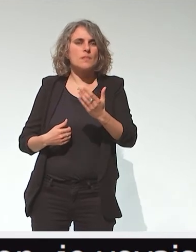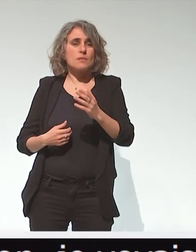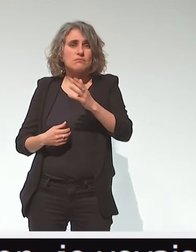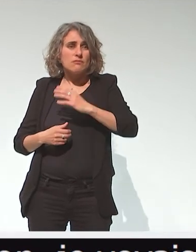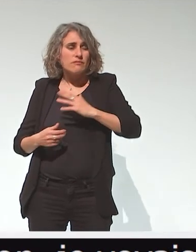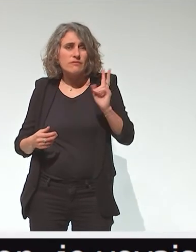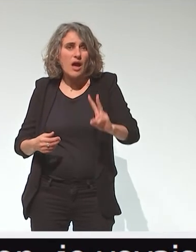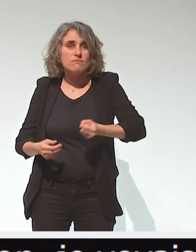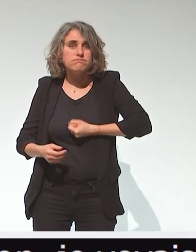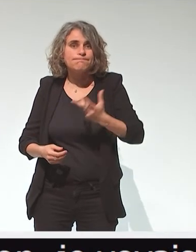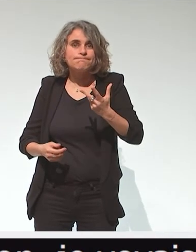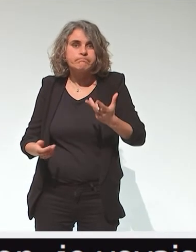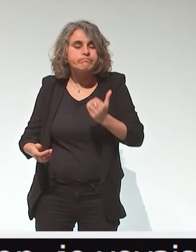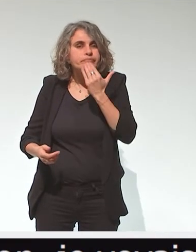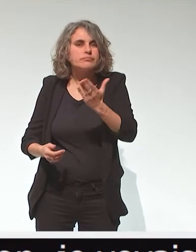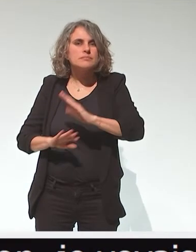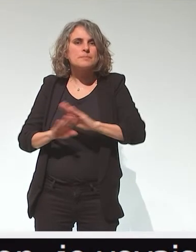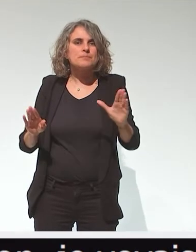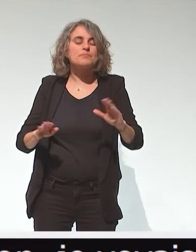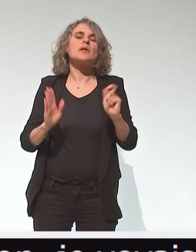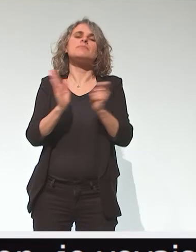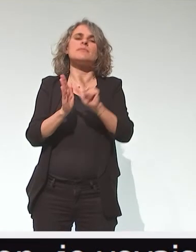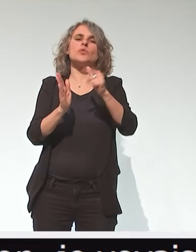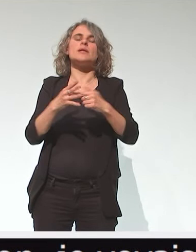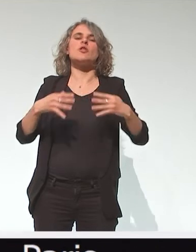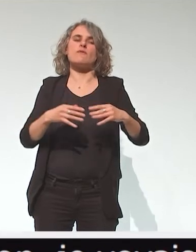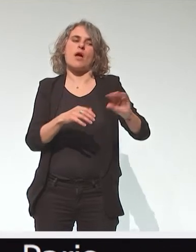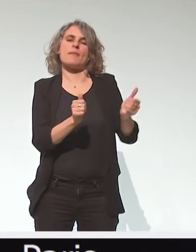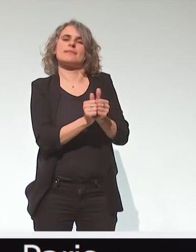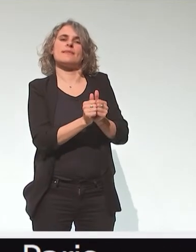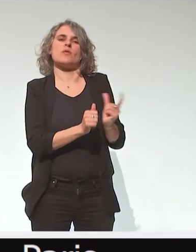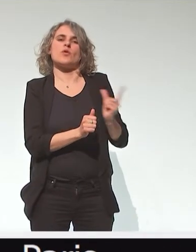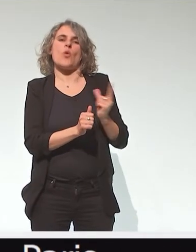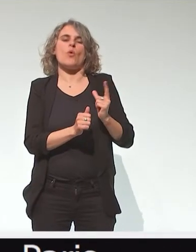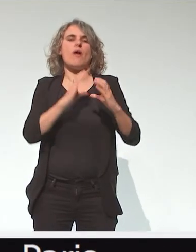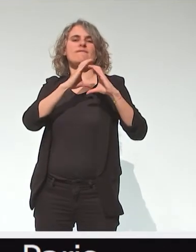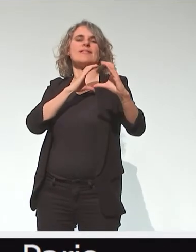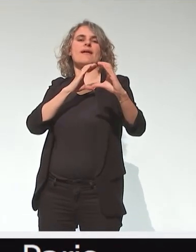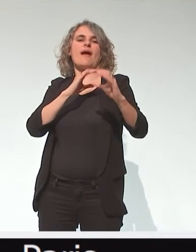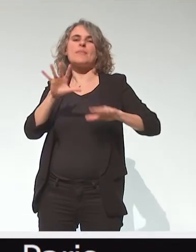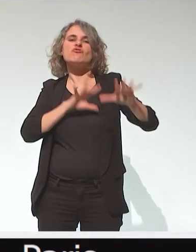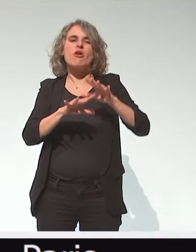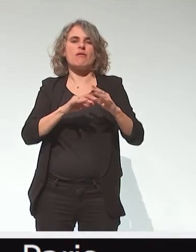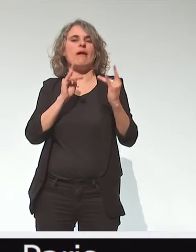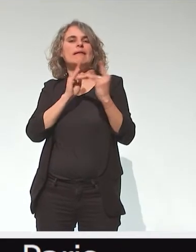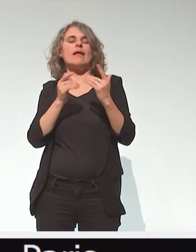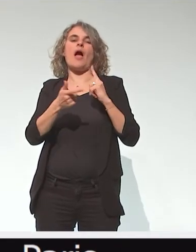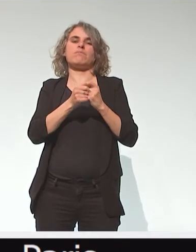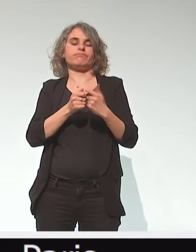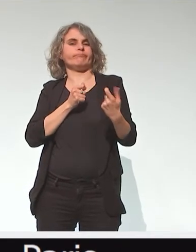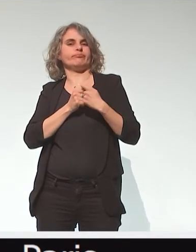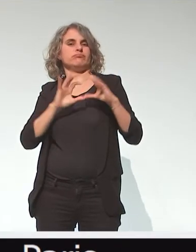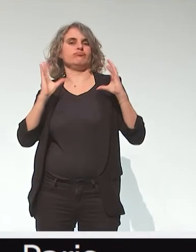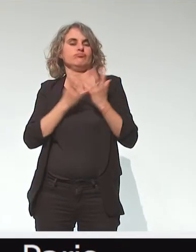was voiceless. In 2019, I did leave with my girlfriend in